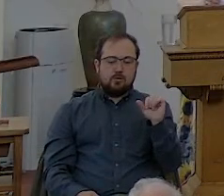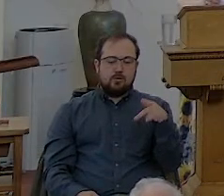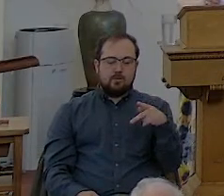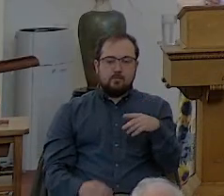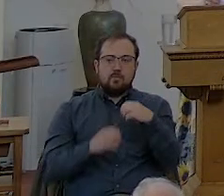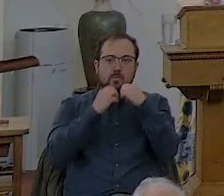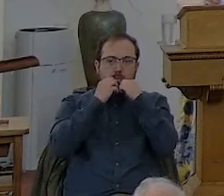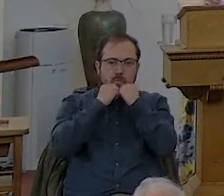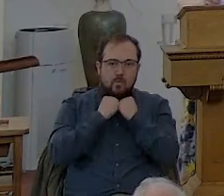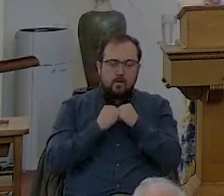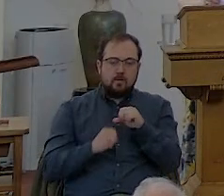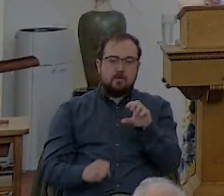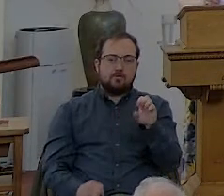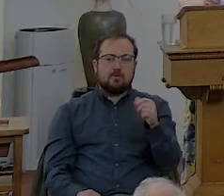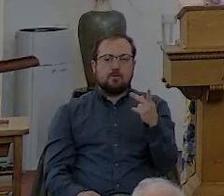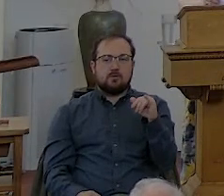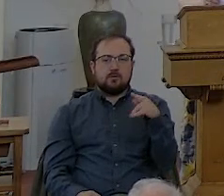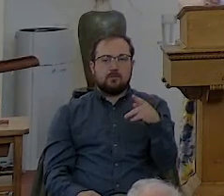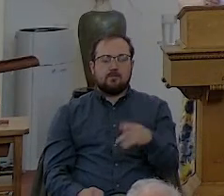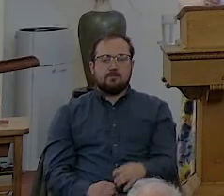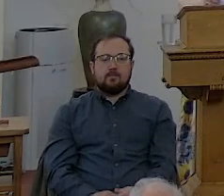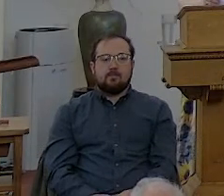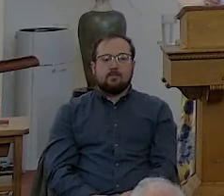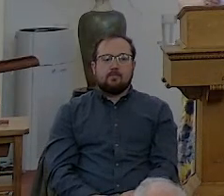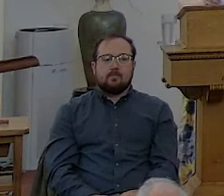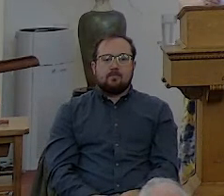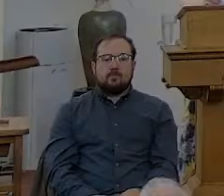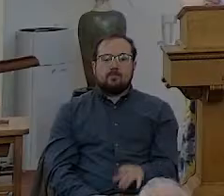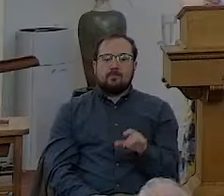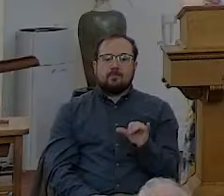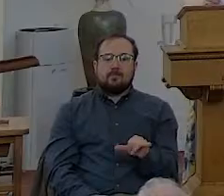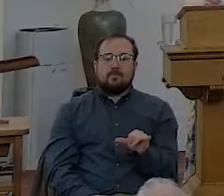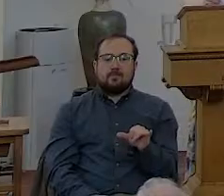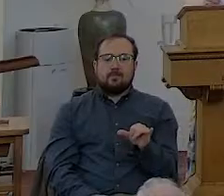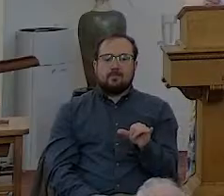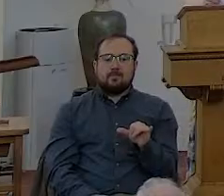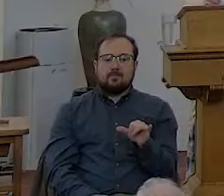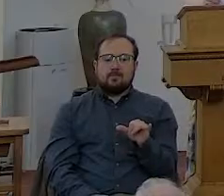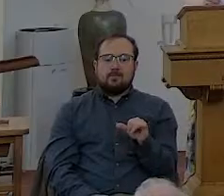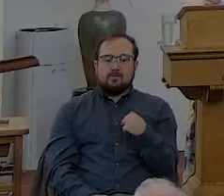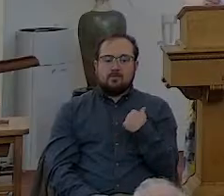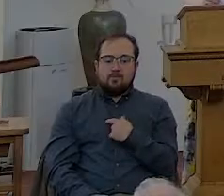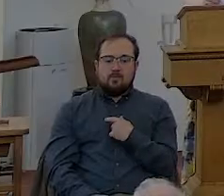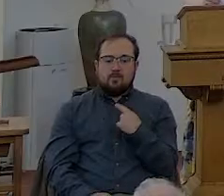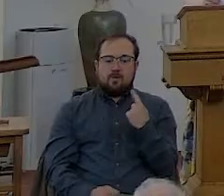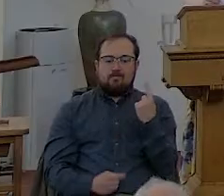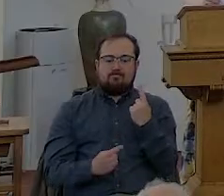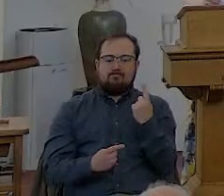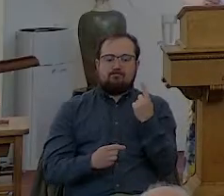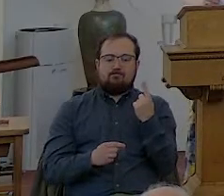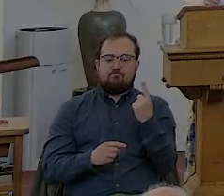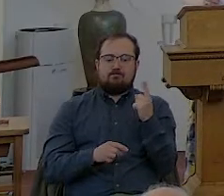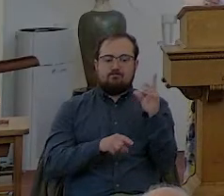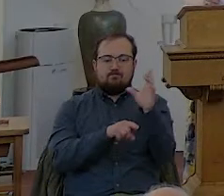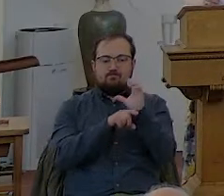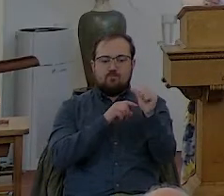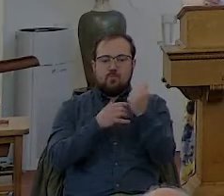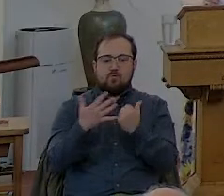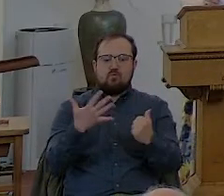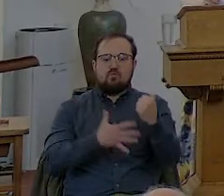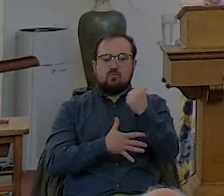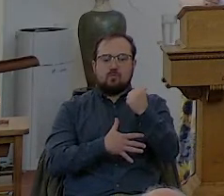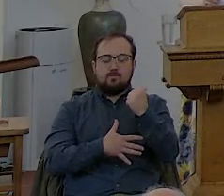Worthship is an act of reverence for what is regarded as great or supreme